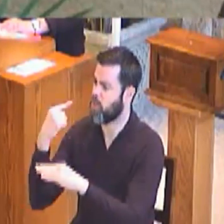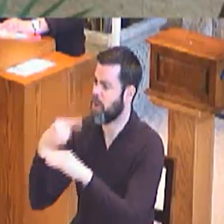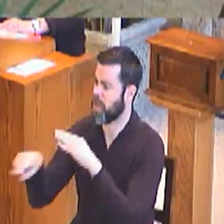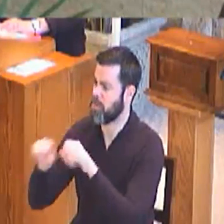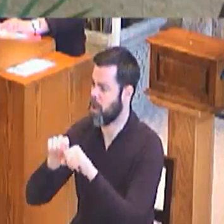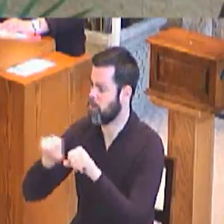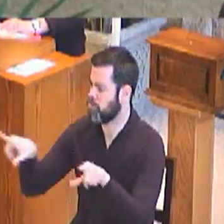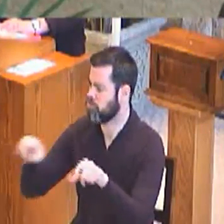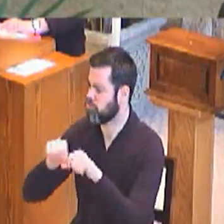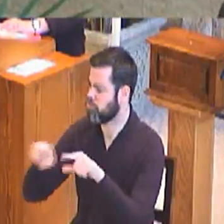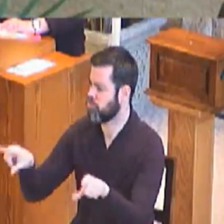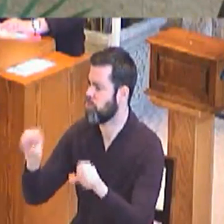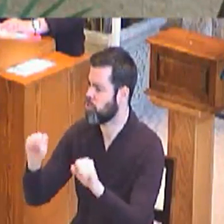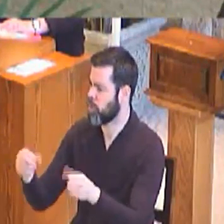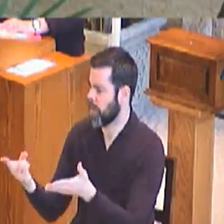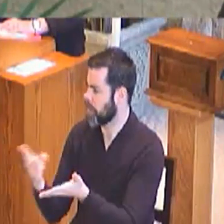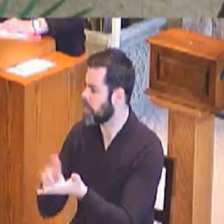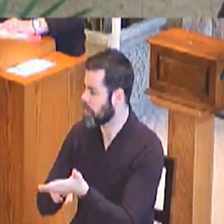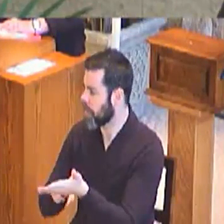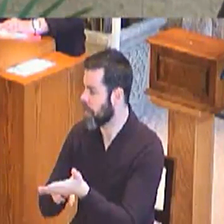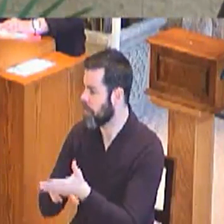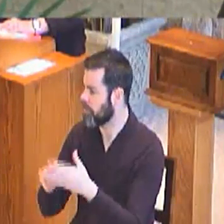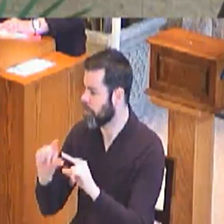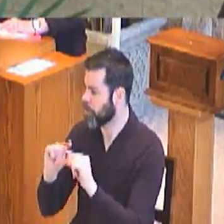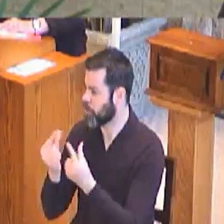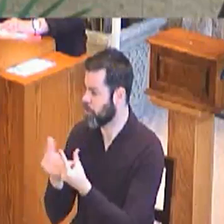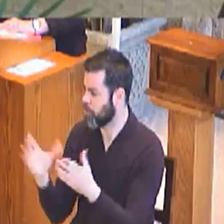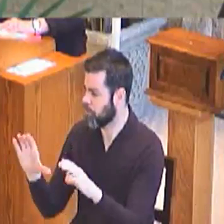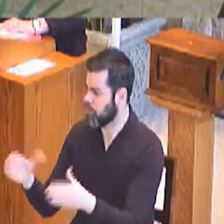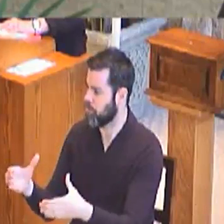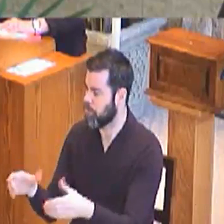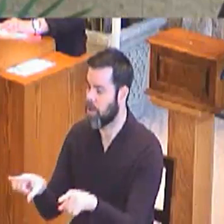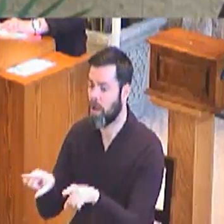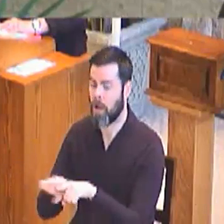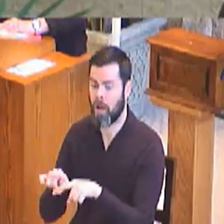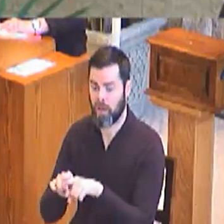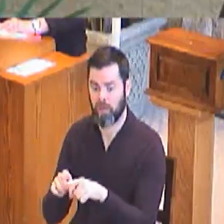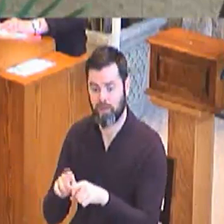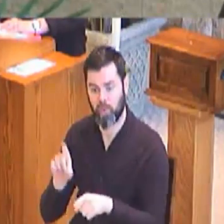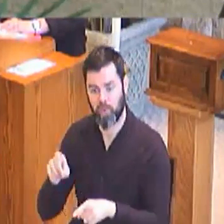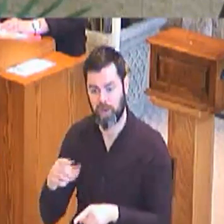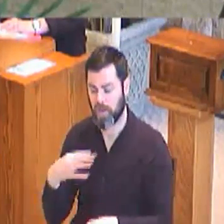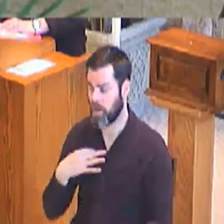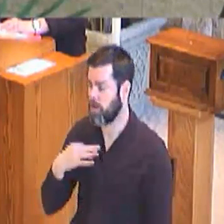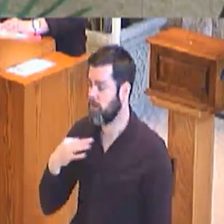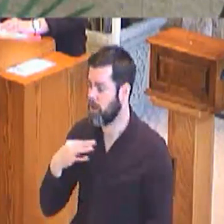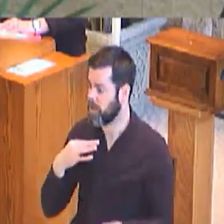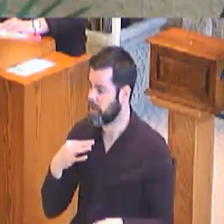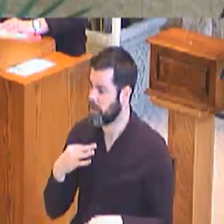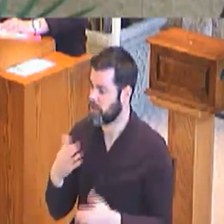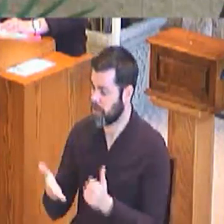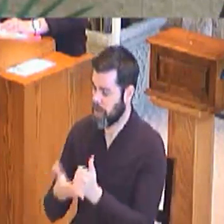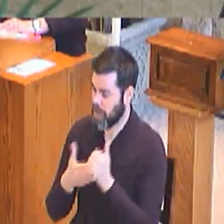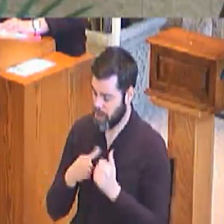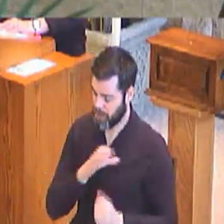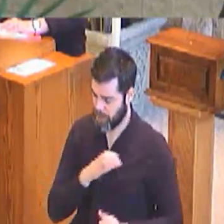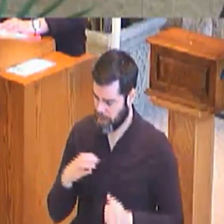so you can sign up that way too. We're also in need of some volunteers to help us, the Strategic Planning Committee,